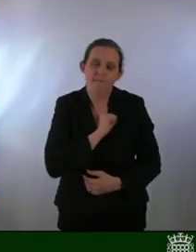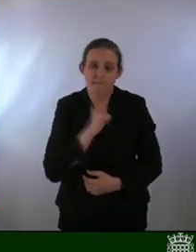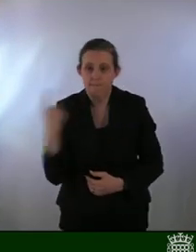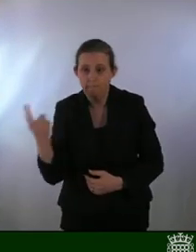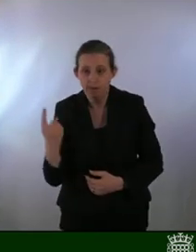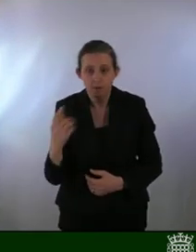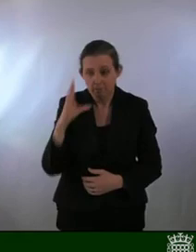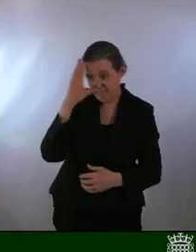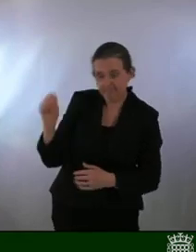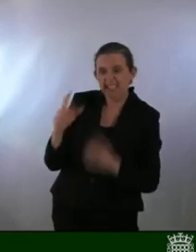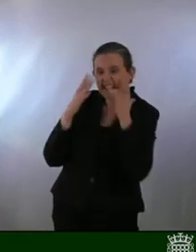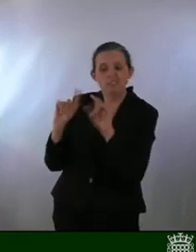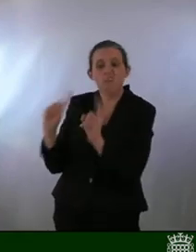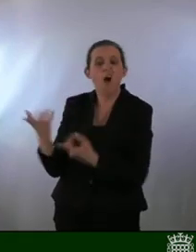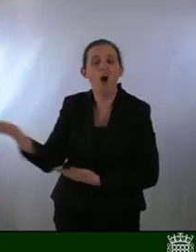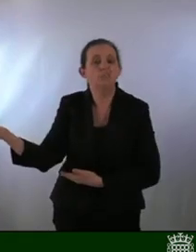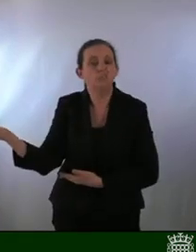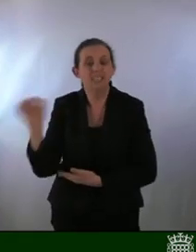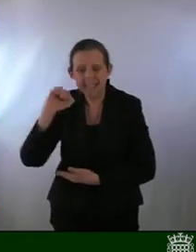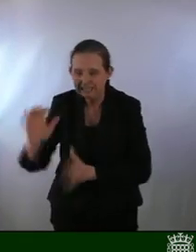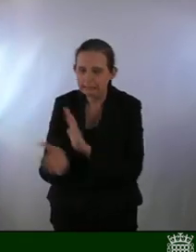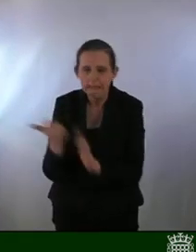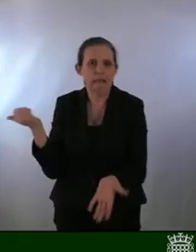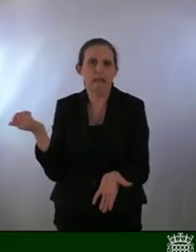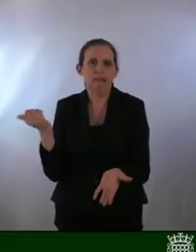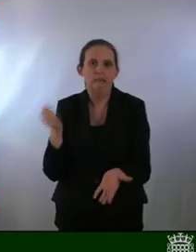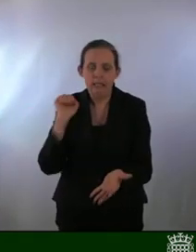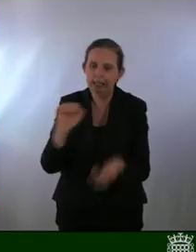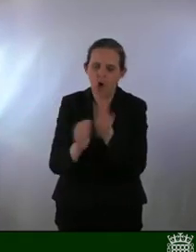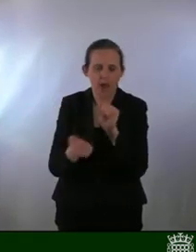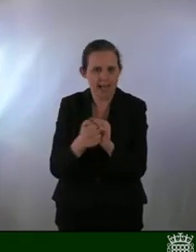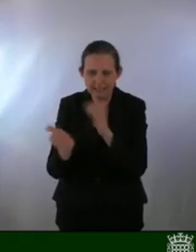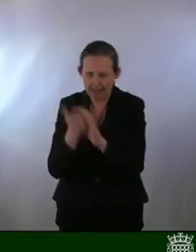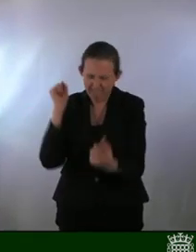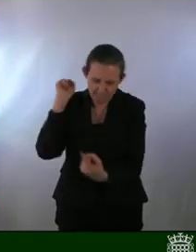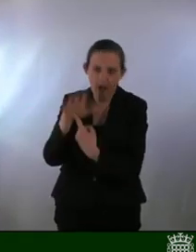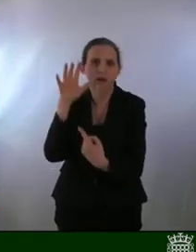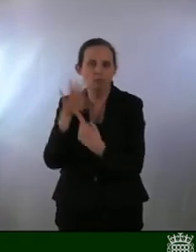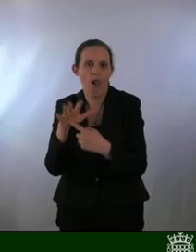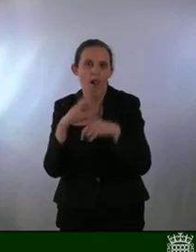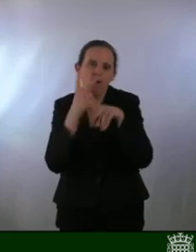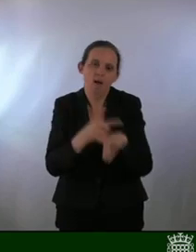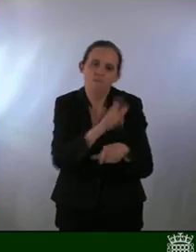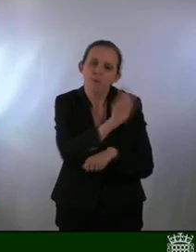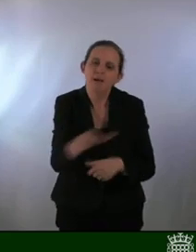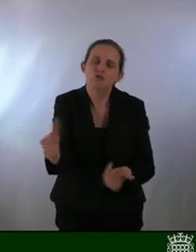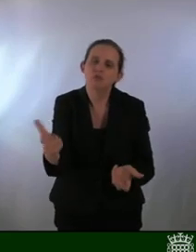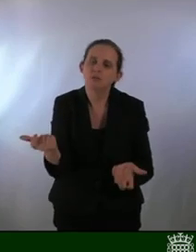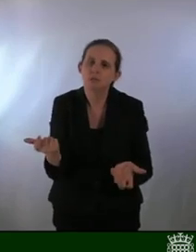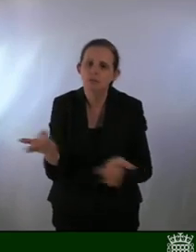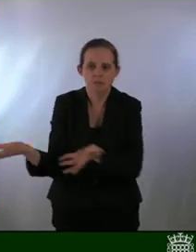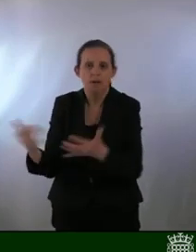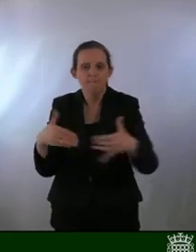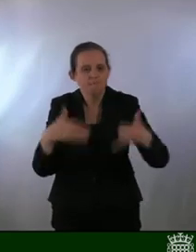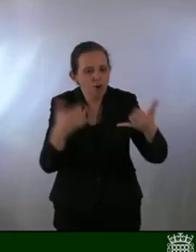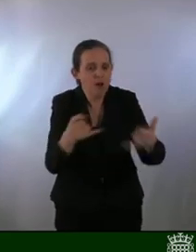not be tested. His skills, along with those of his colleagues, are vital to care for patients. And frontline staff